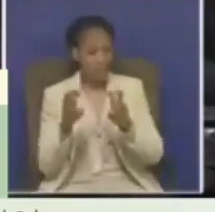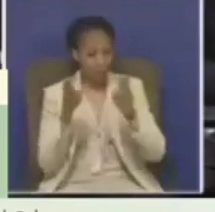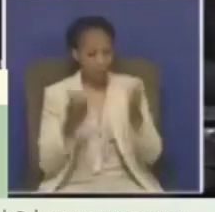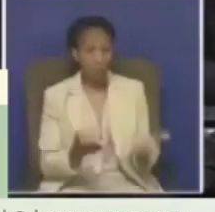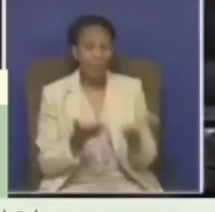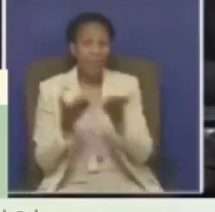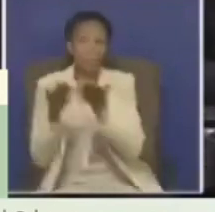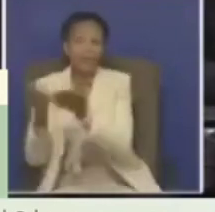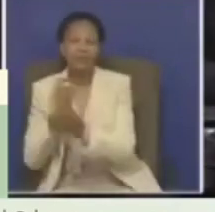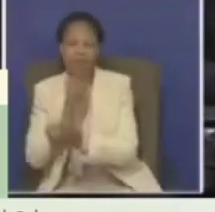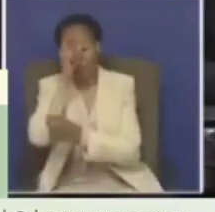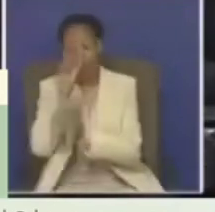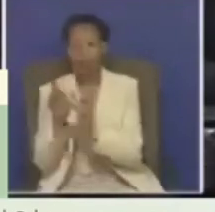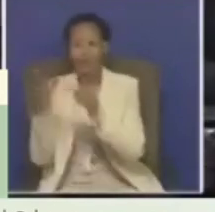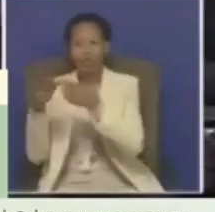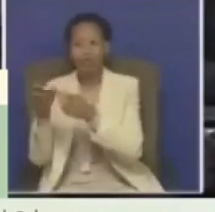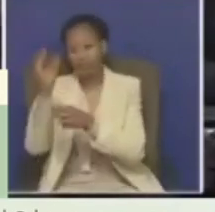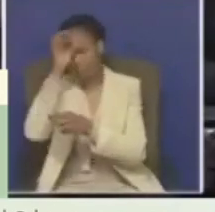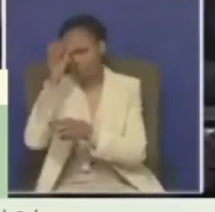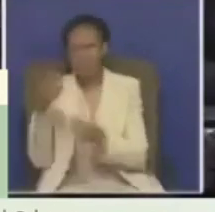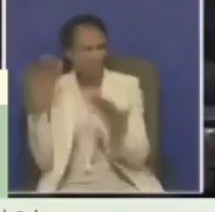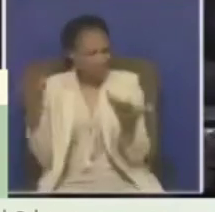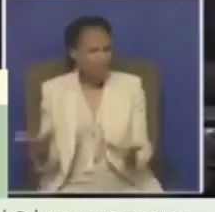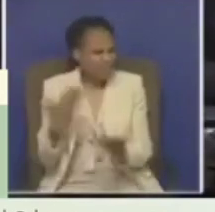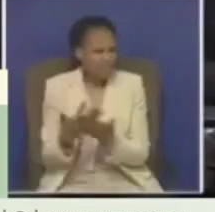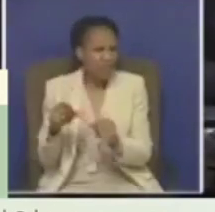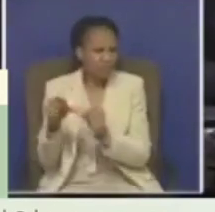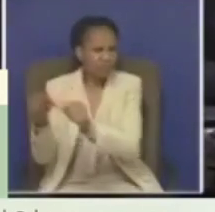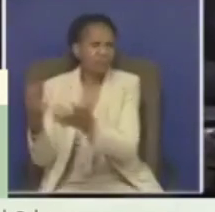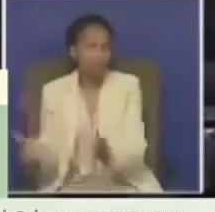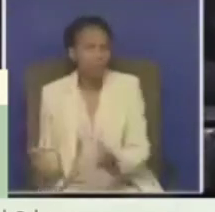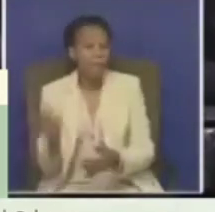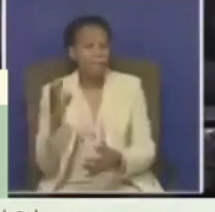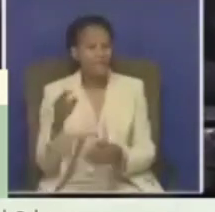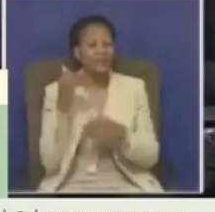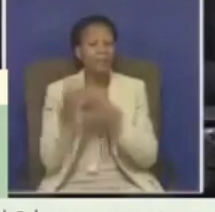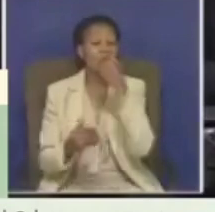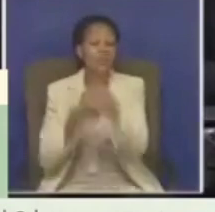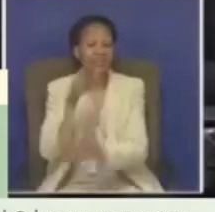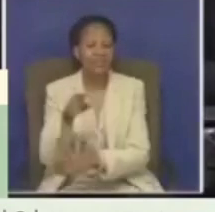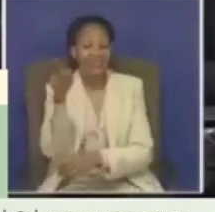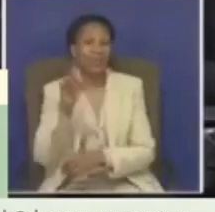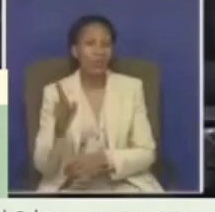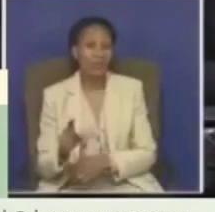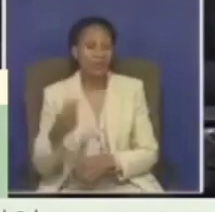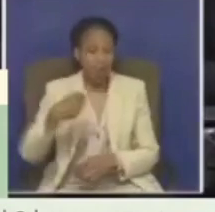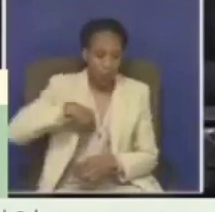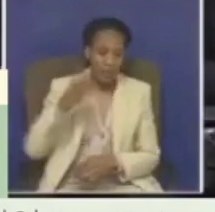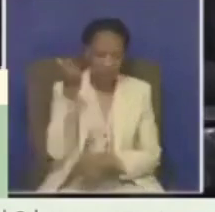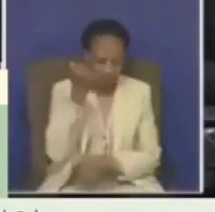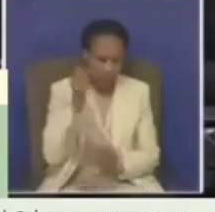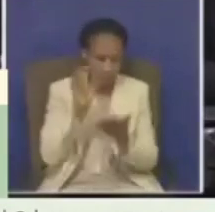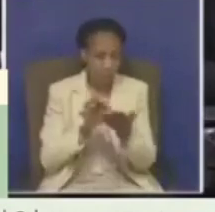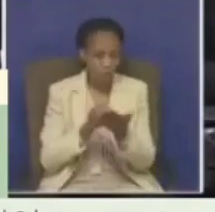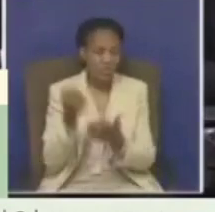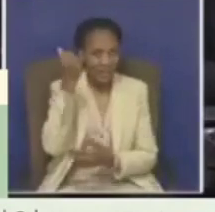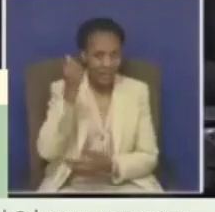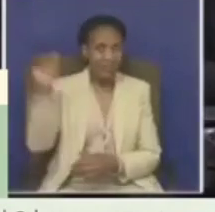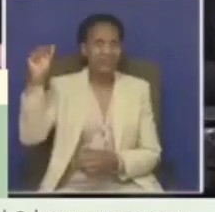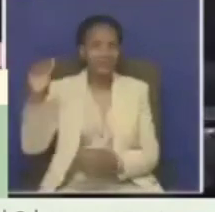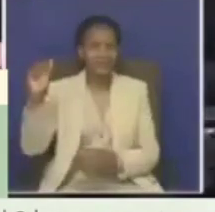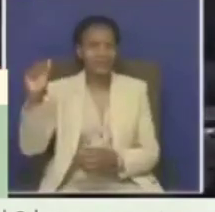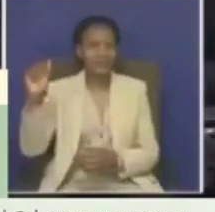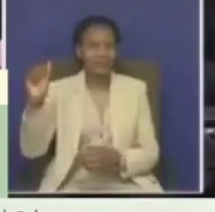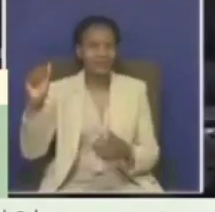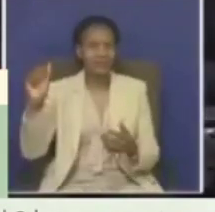portfolio committee for police, that may be so. But then the right process would be to vote against the resolution, not to allow it to go through, and then